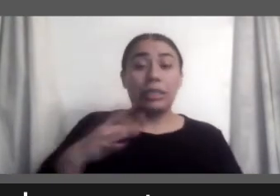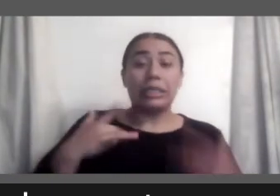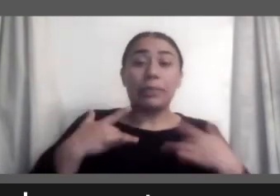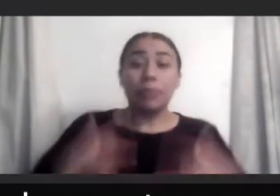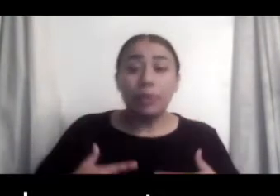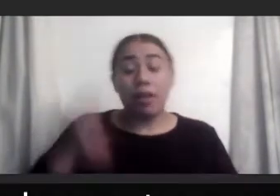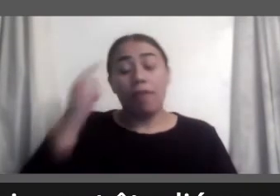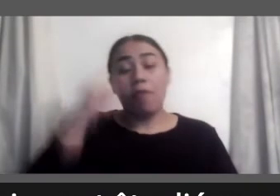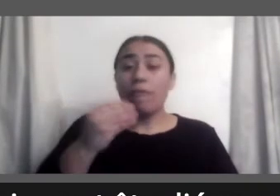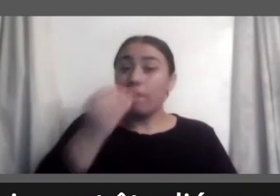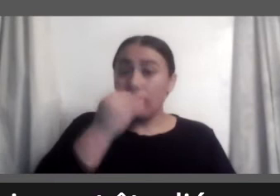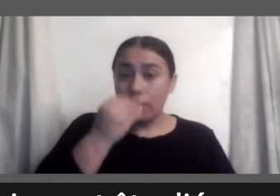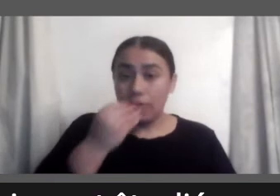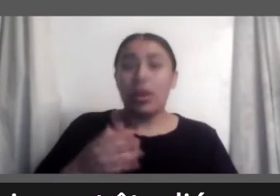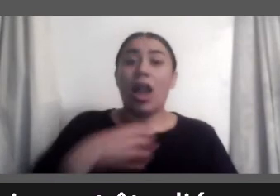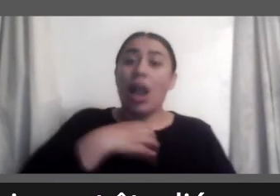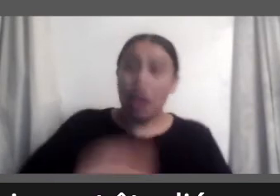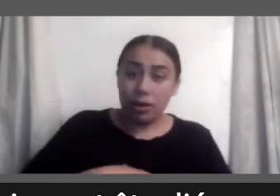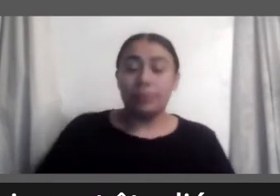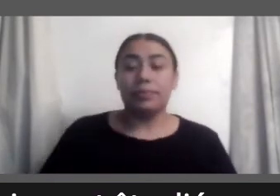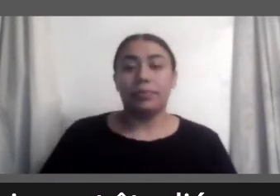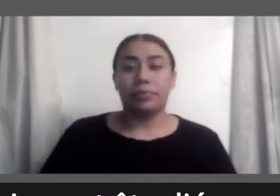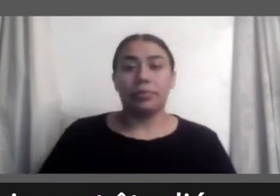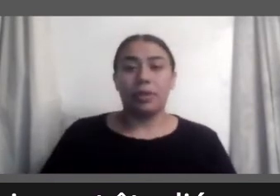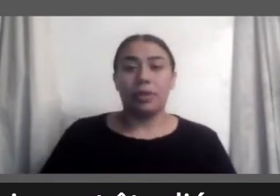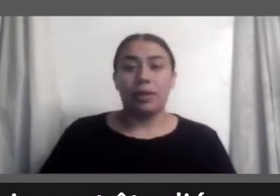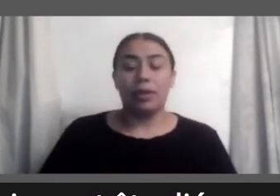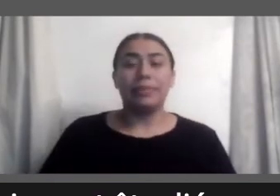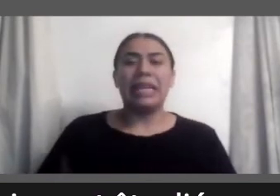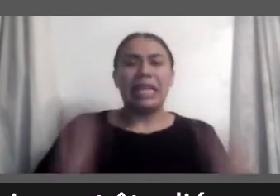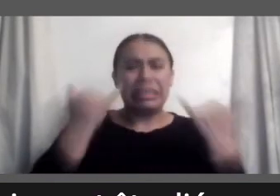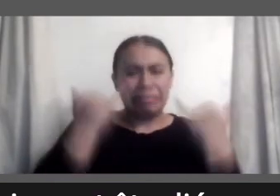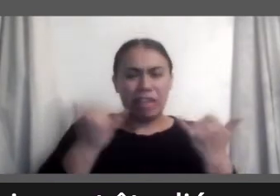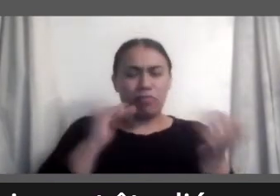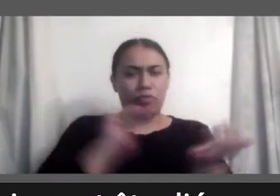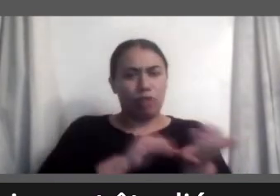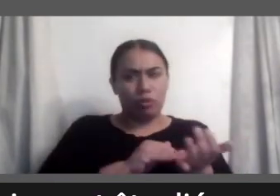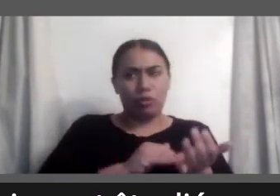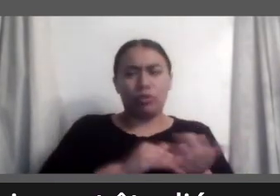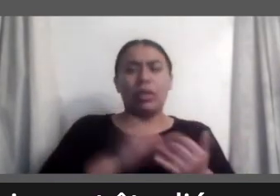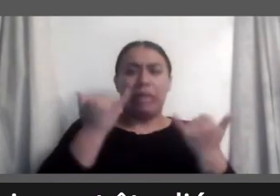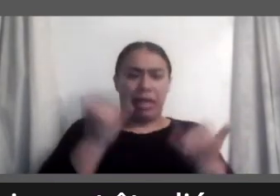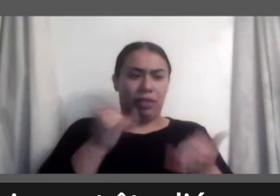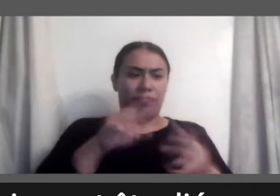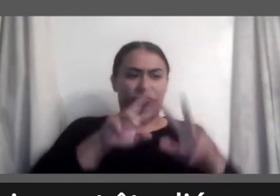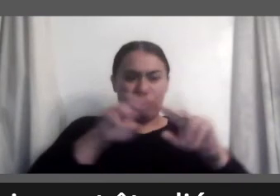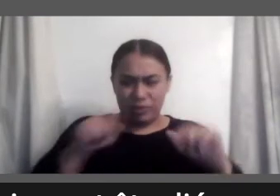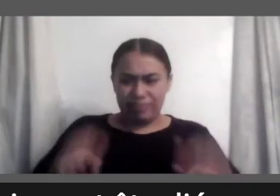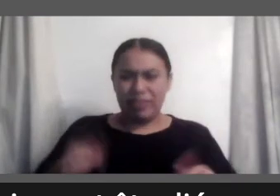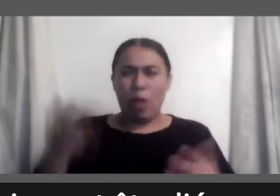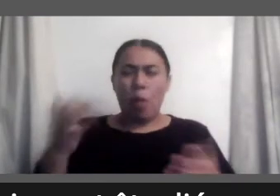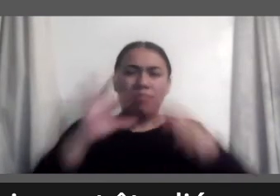anxiety. So one hypothesis by doctors is that fibromyalgia could possibly be related to